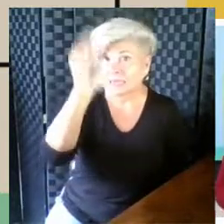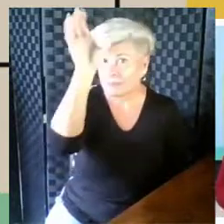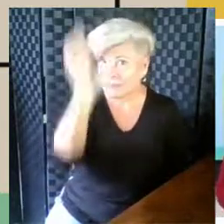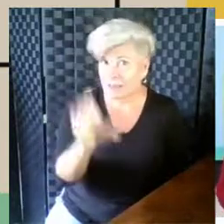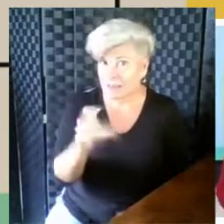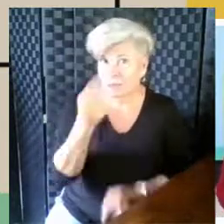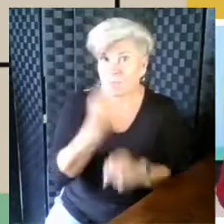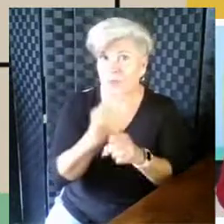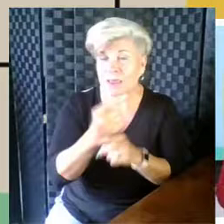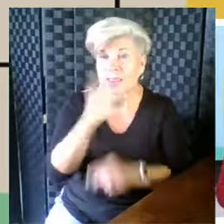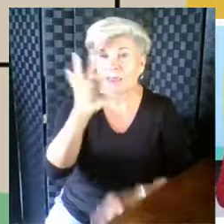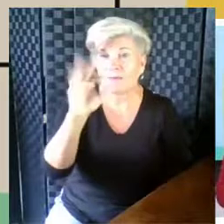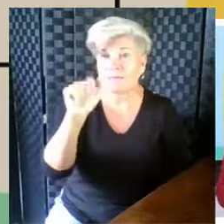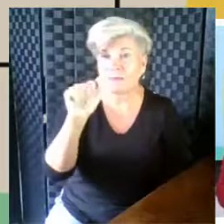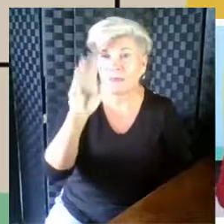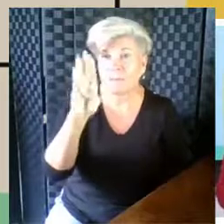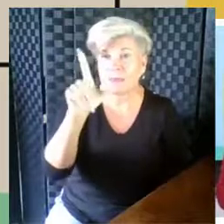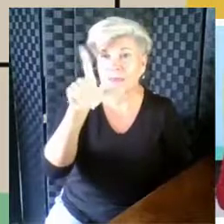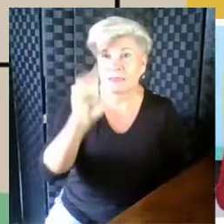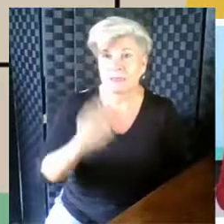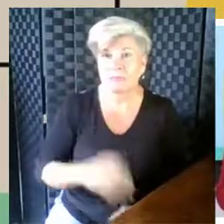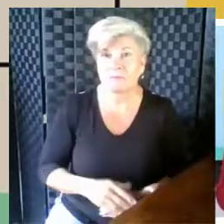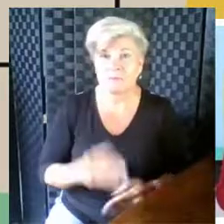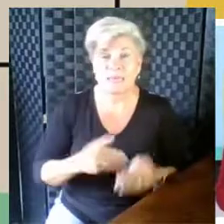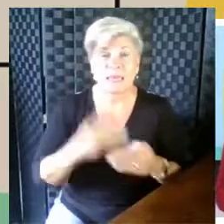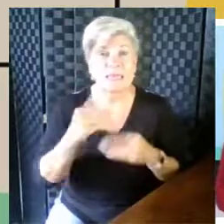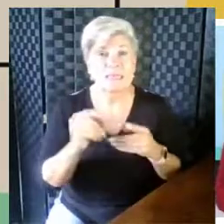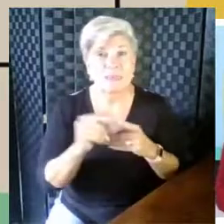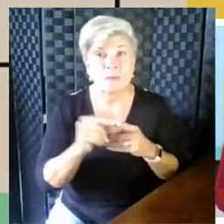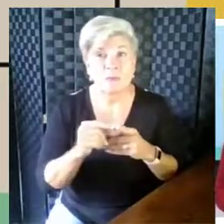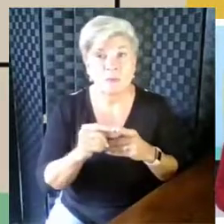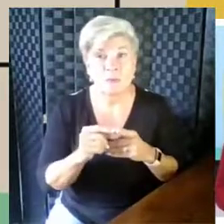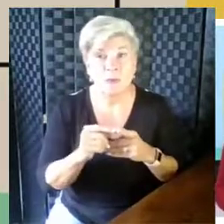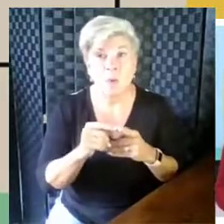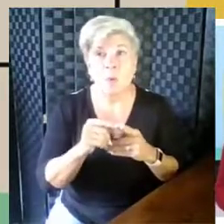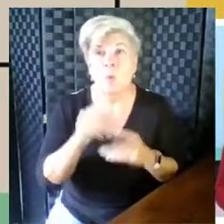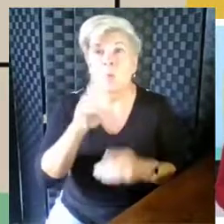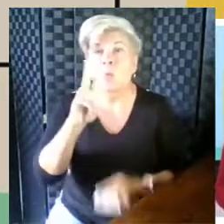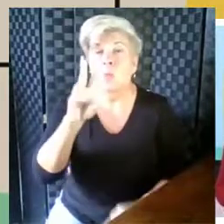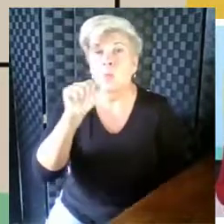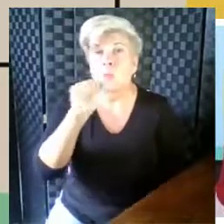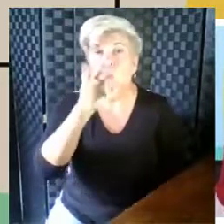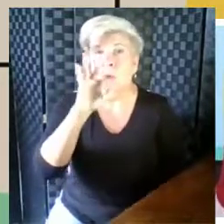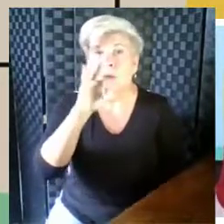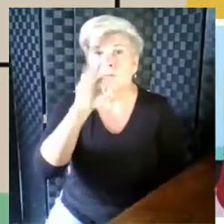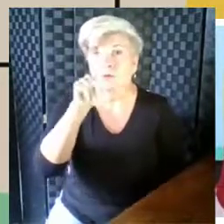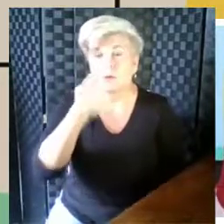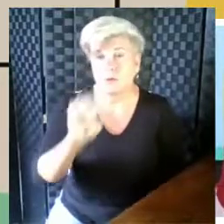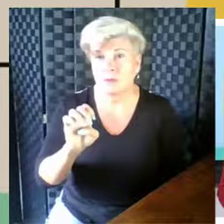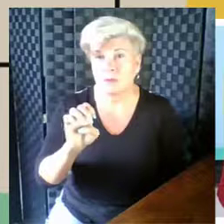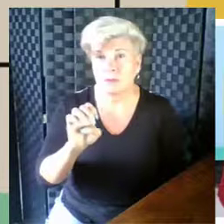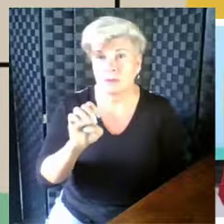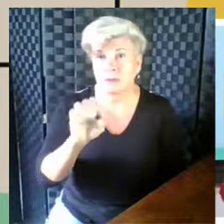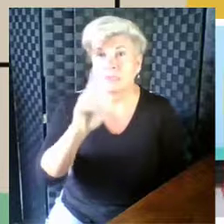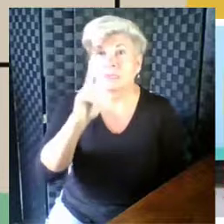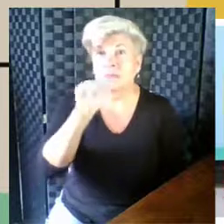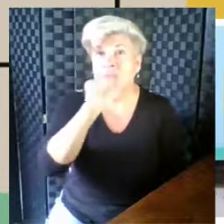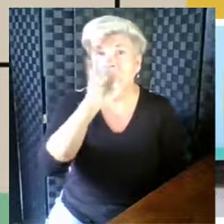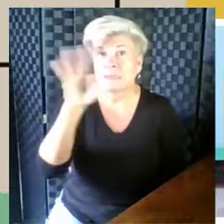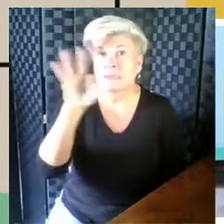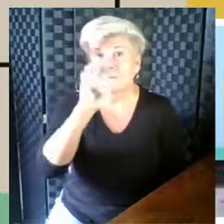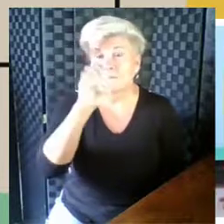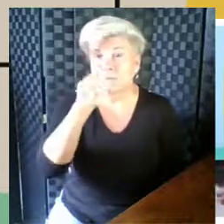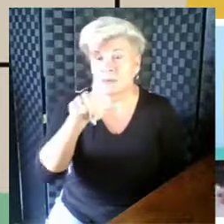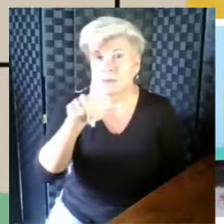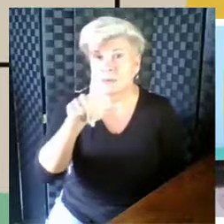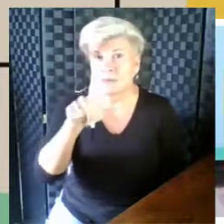BLE, you are correct. The next word is waffle. The girl ate her waffle,